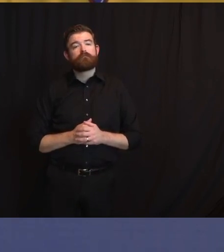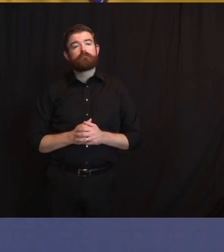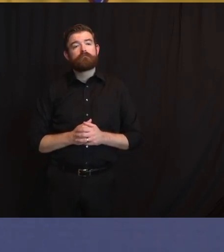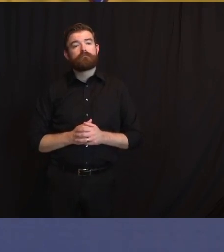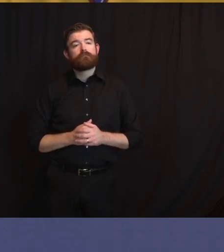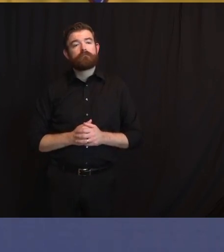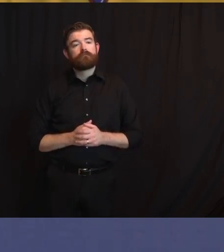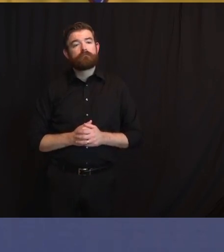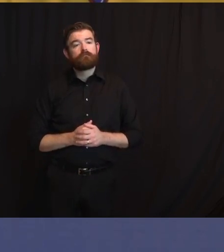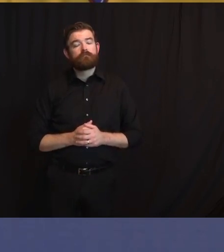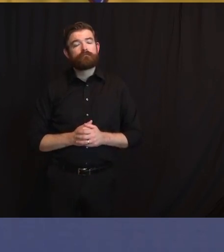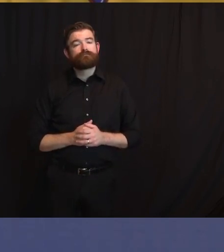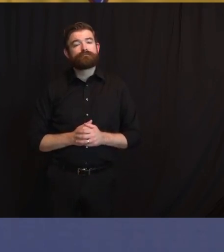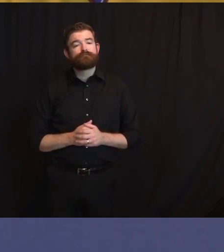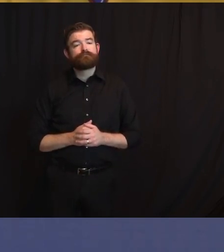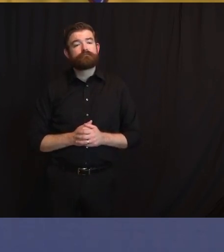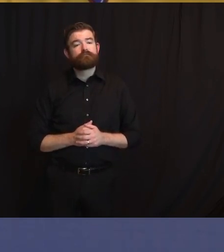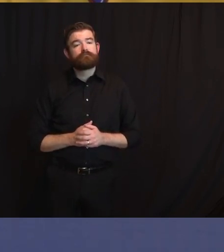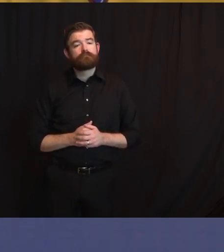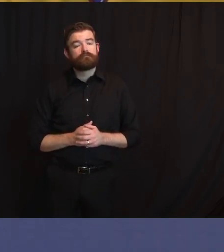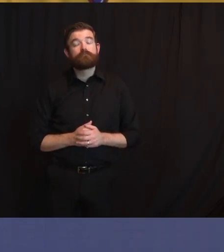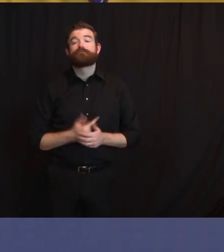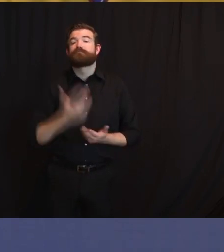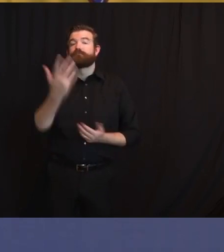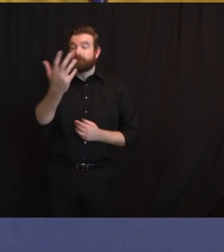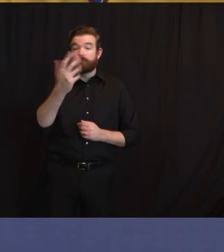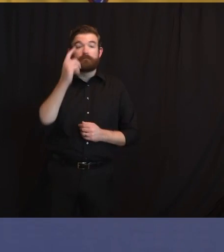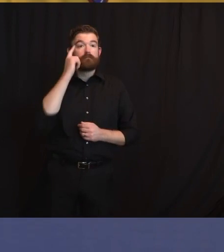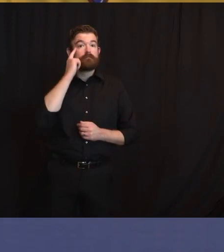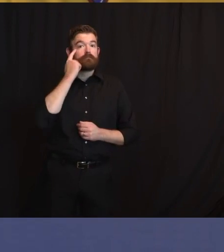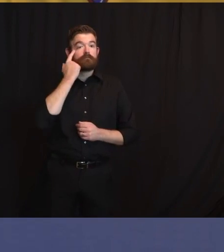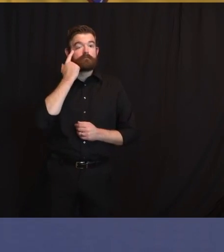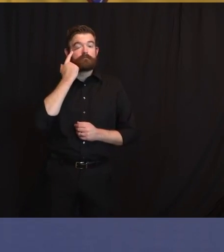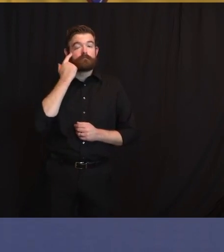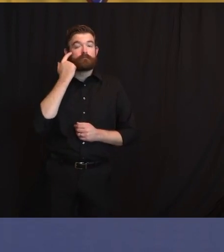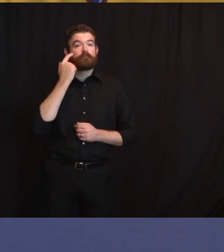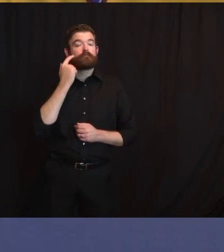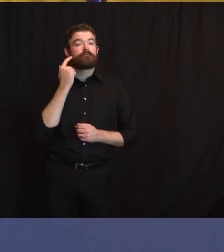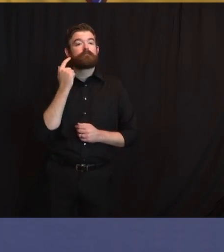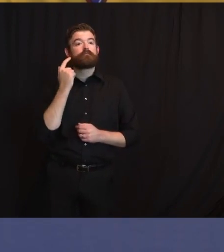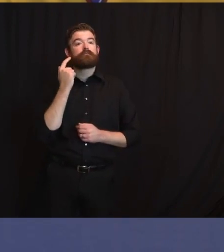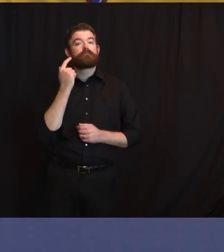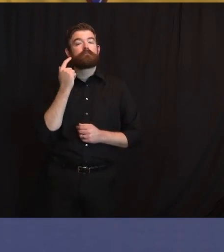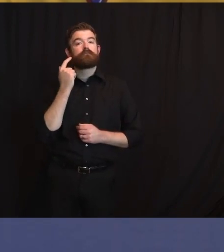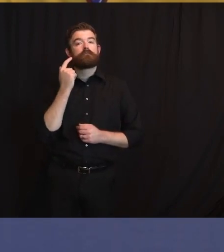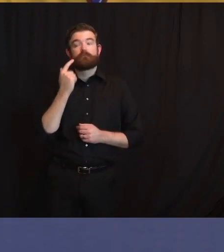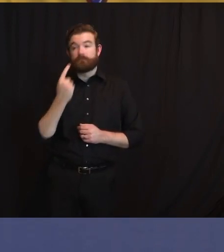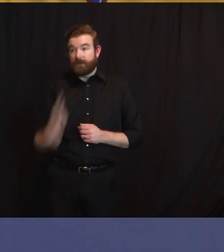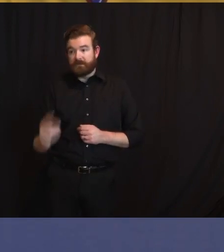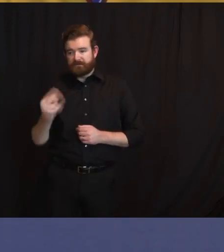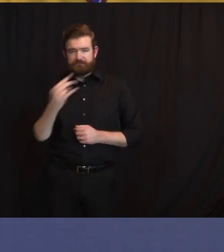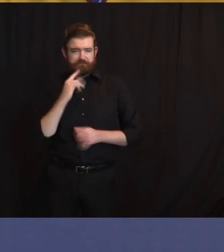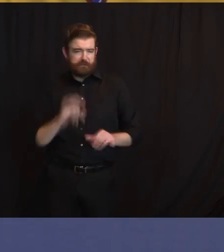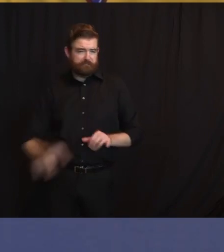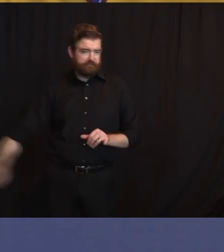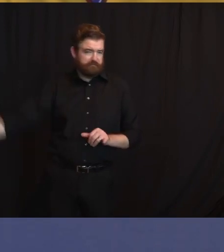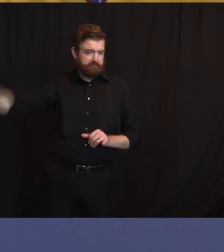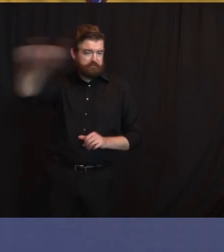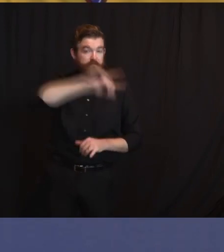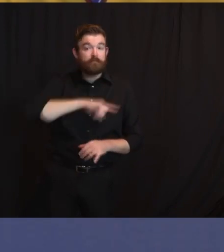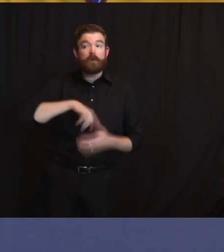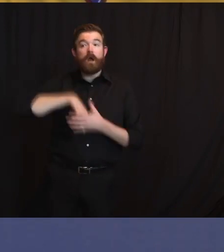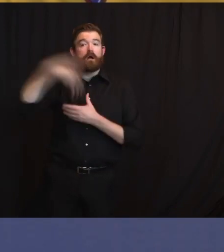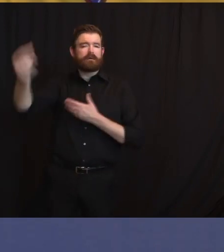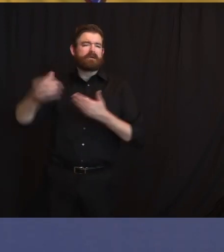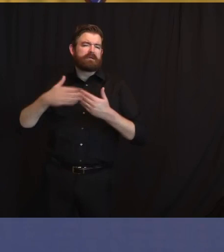everywhere. Outdoors is an easier mark than indoors. Social distancing actually matters. Staying away from everybody